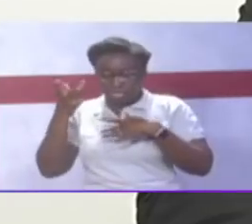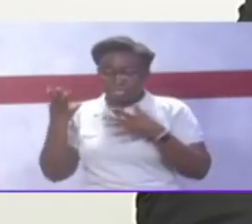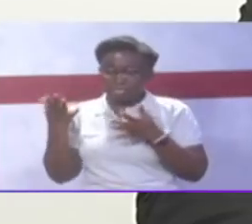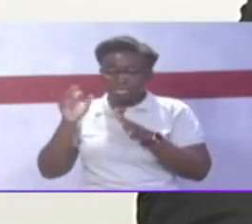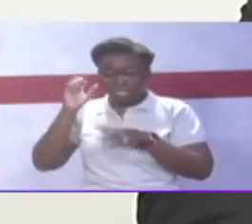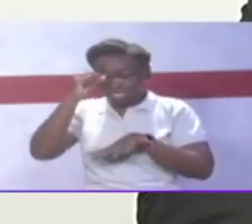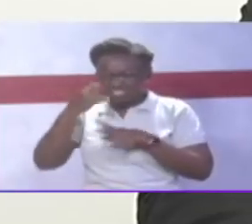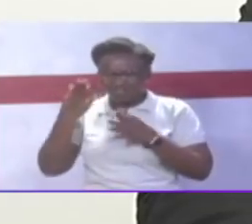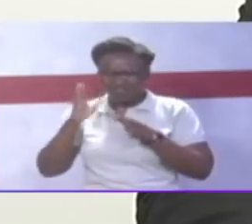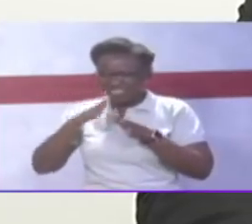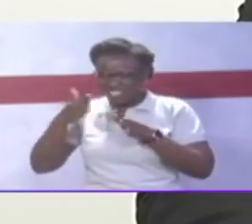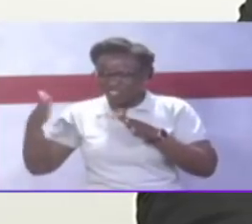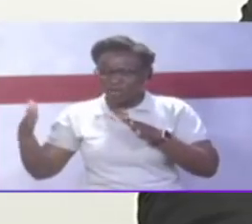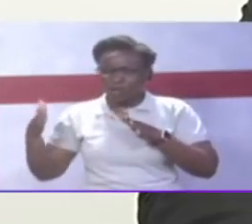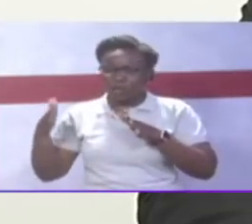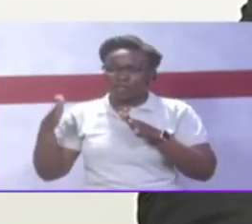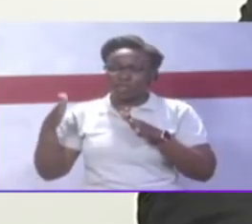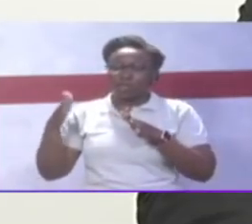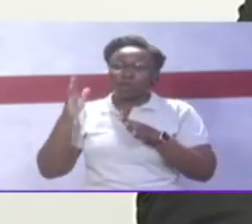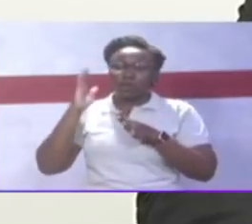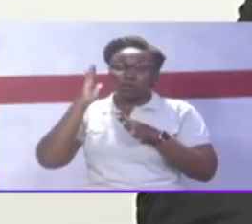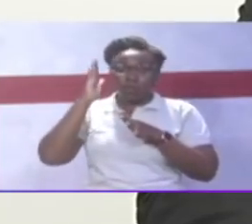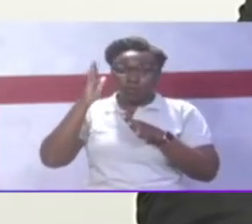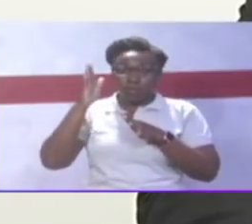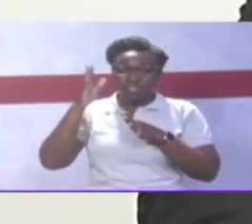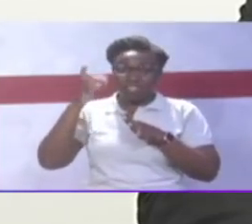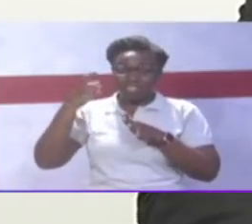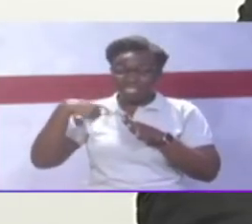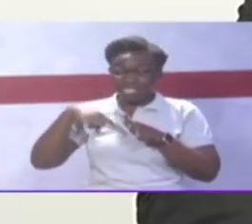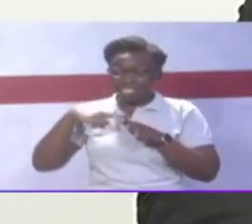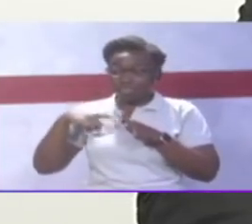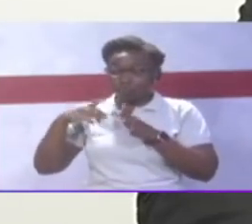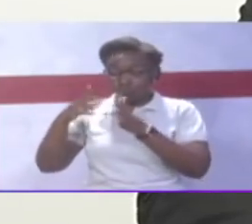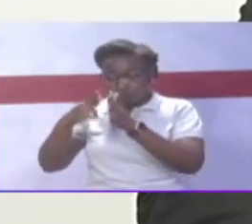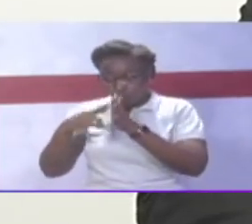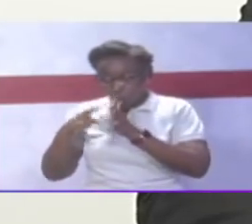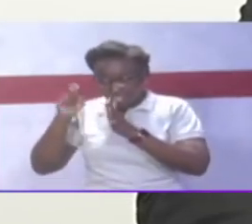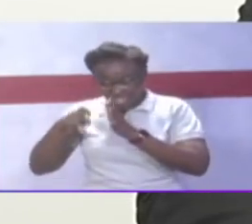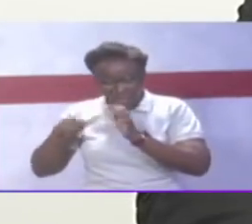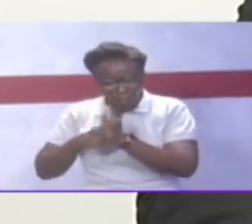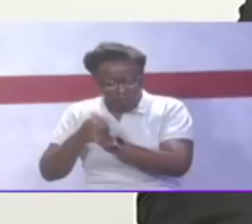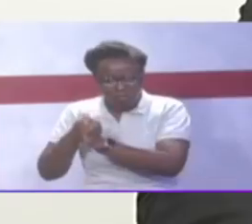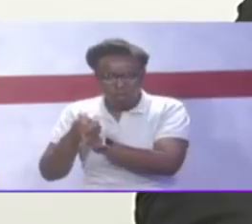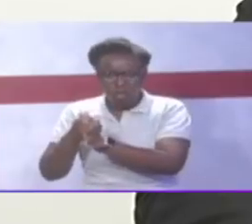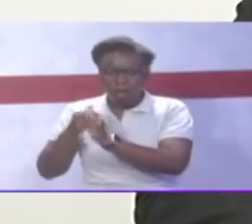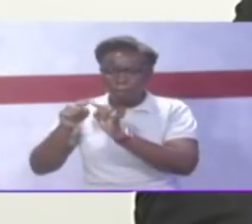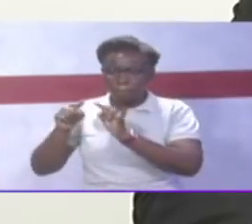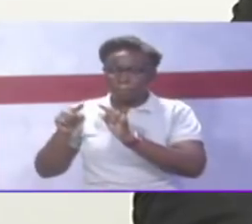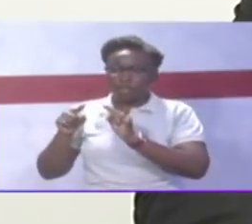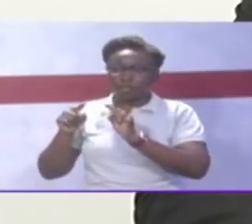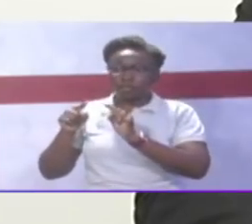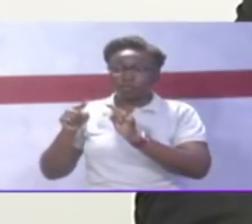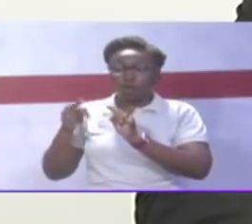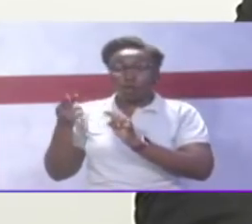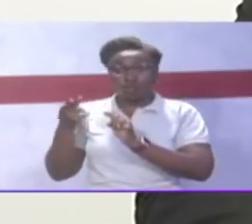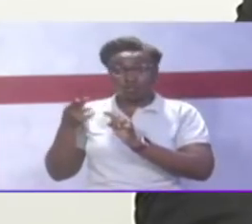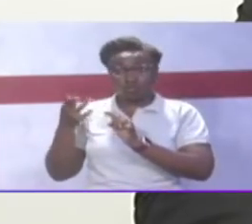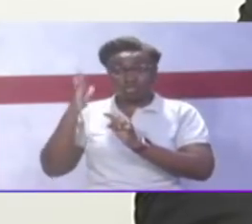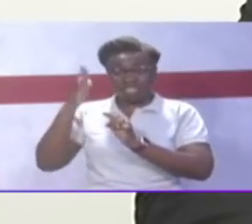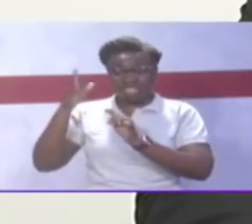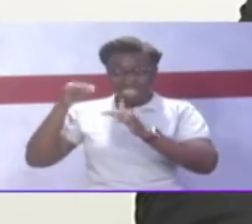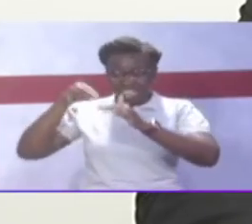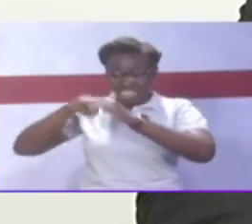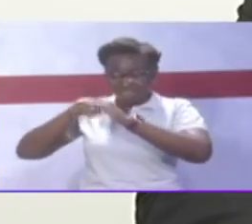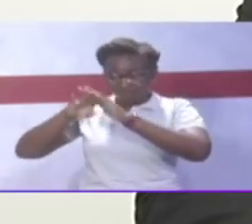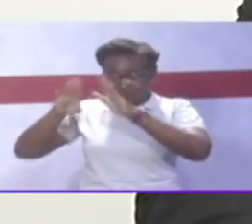control guidelines have to be followed still, and we're asking people while you're in those facilities as well, although all of you are positive in